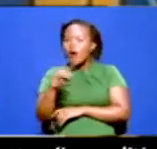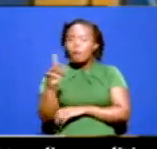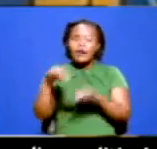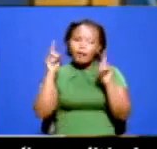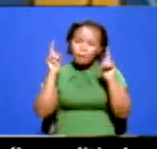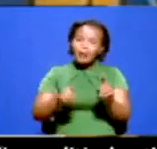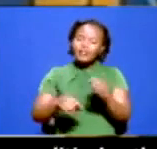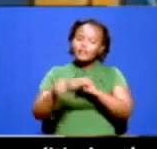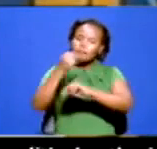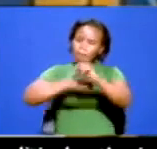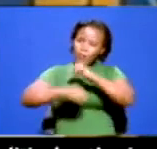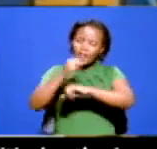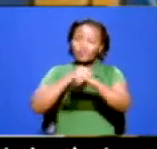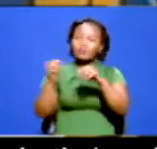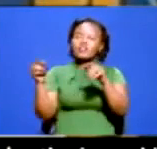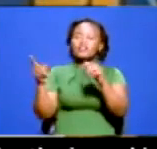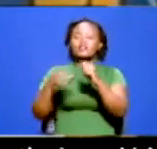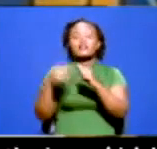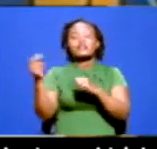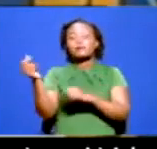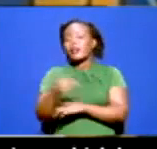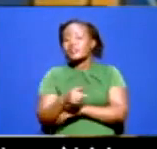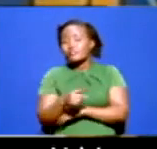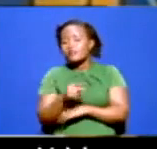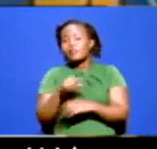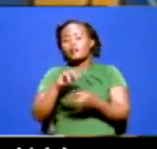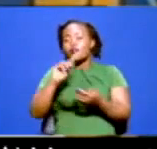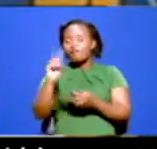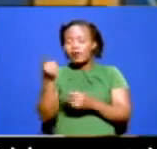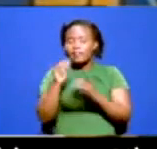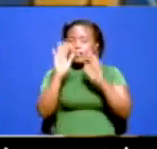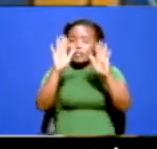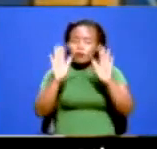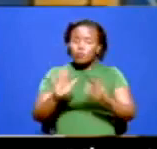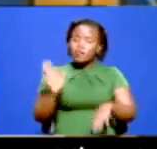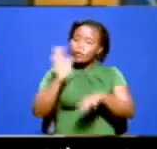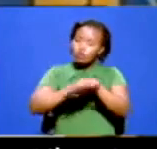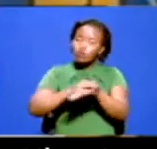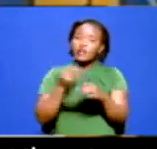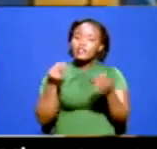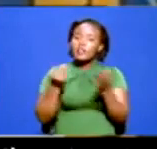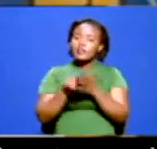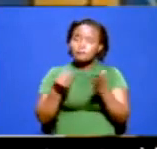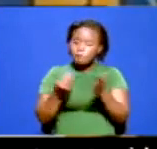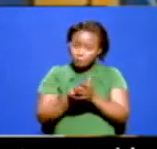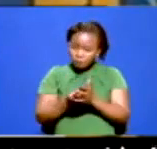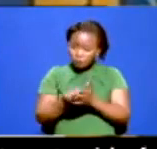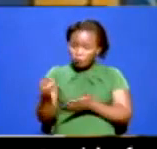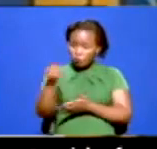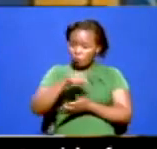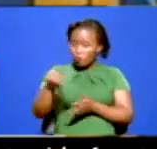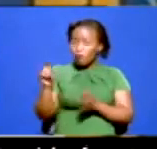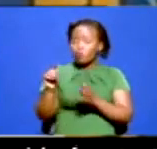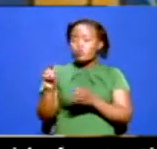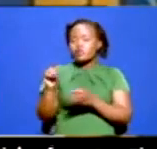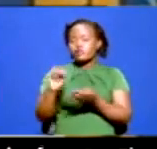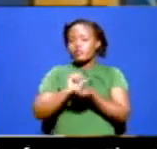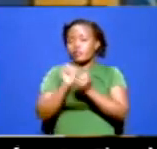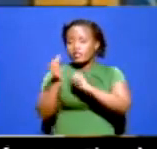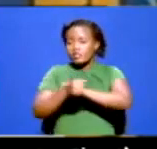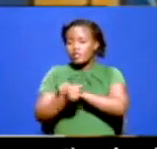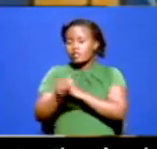period of time. All you need to do is to get resources. We turned around KMC with a budget of 650 million